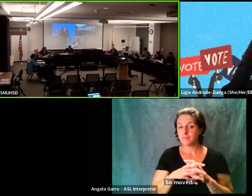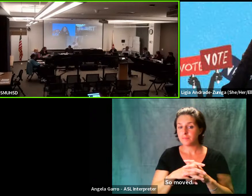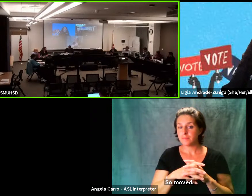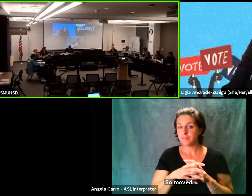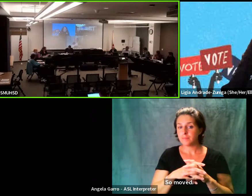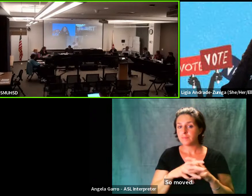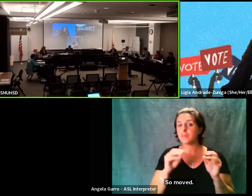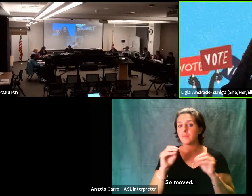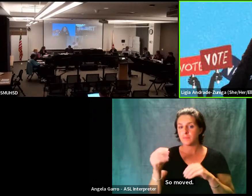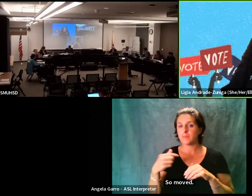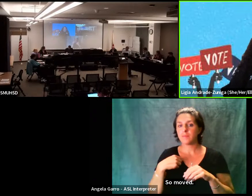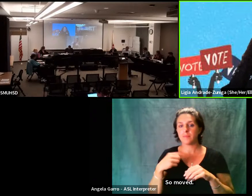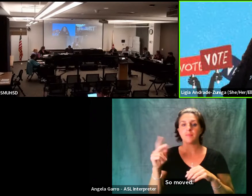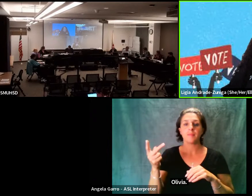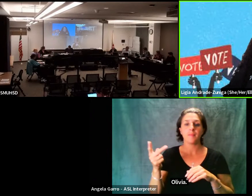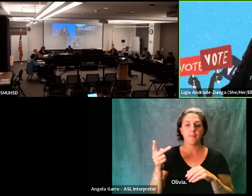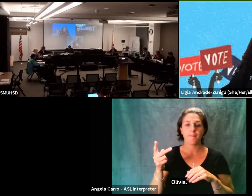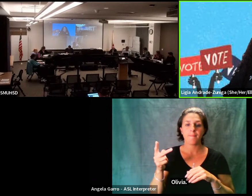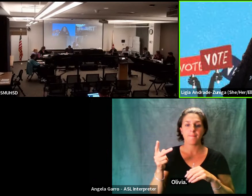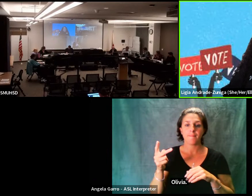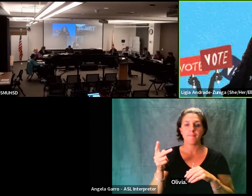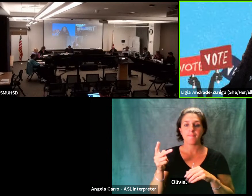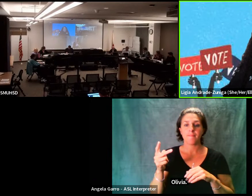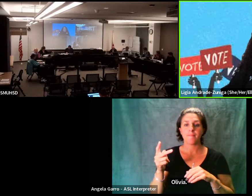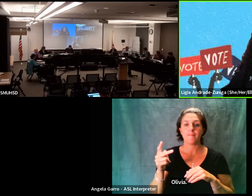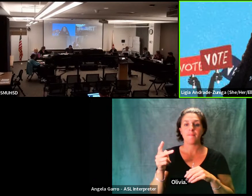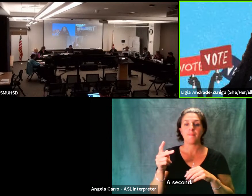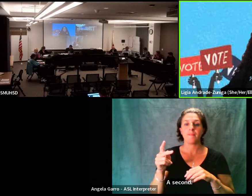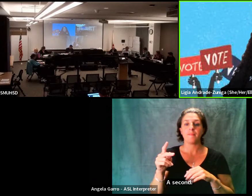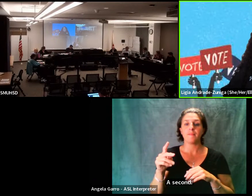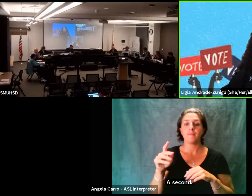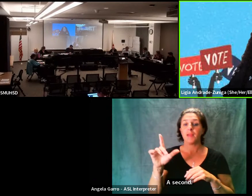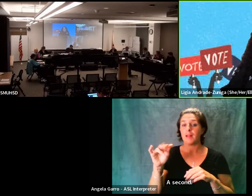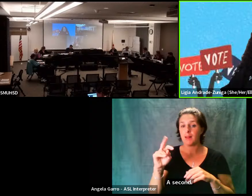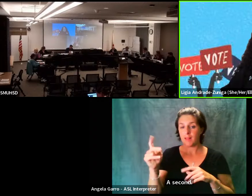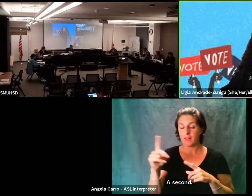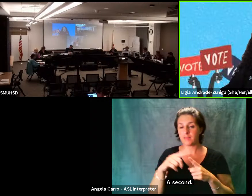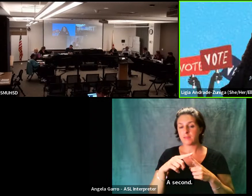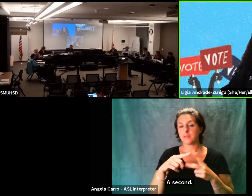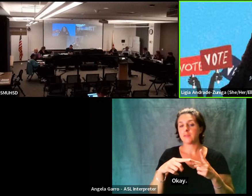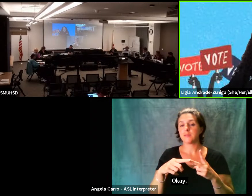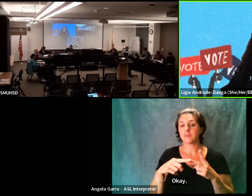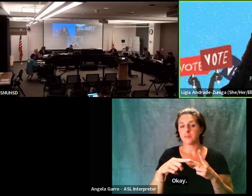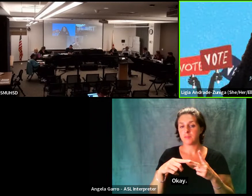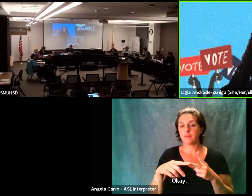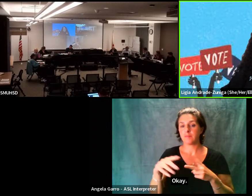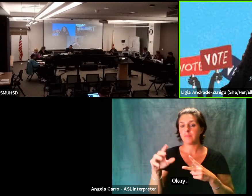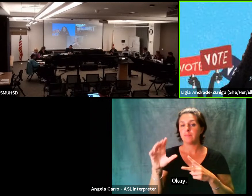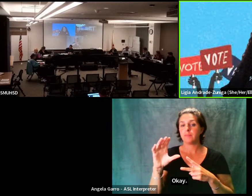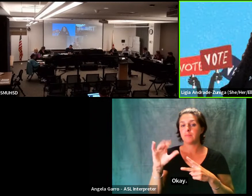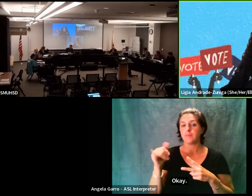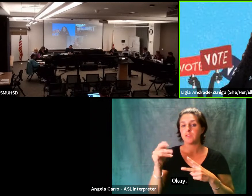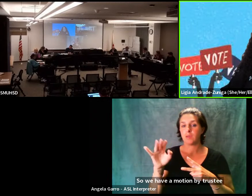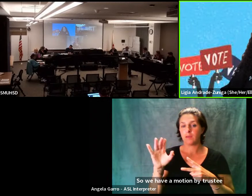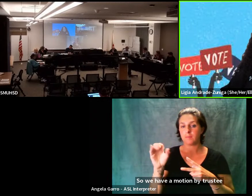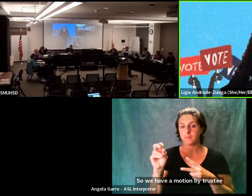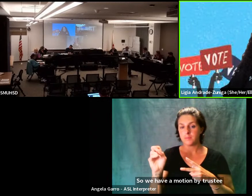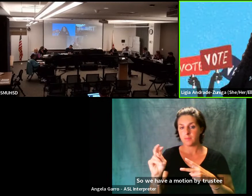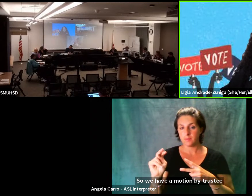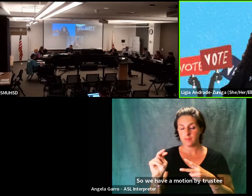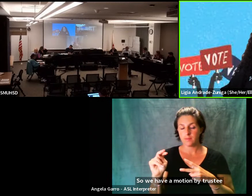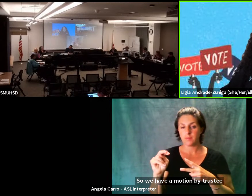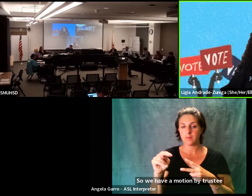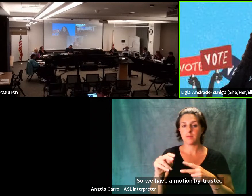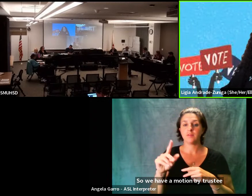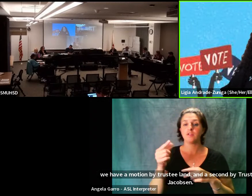I second. Okay, so we have a motion by trustee Land and a second by trustee Jacobson. Trustee